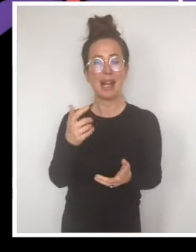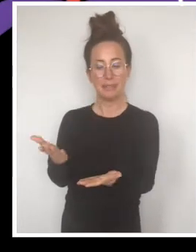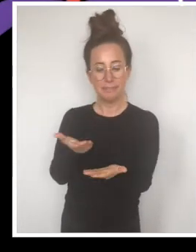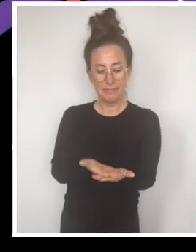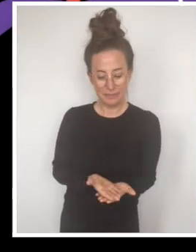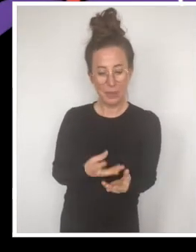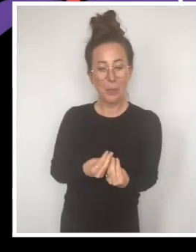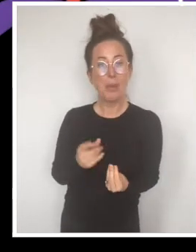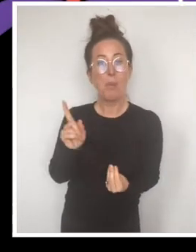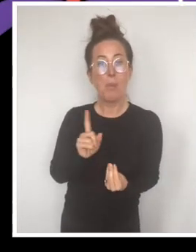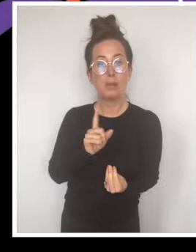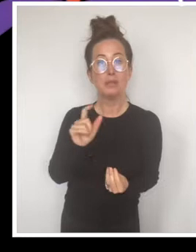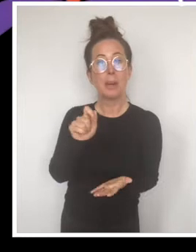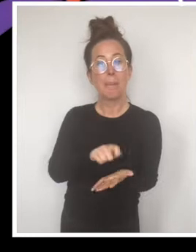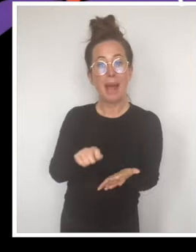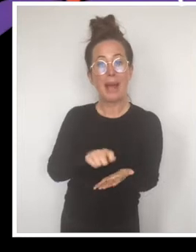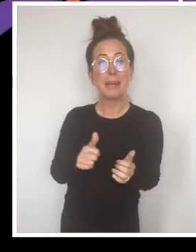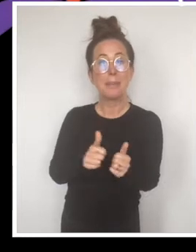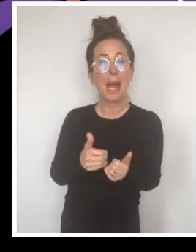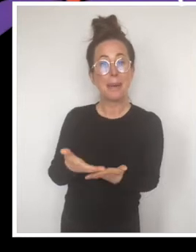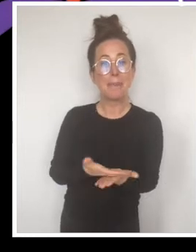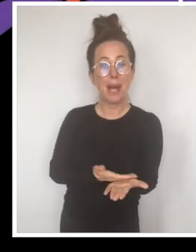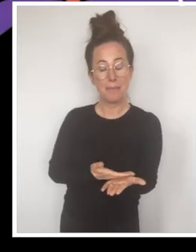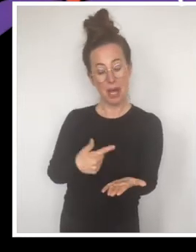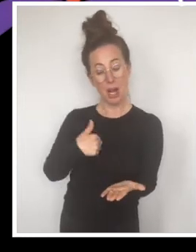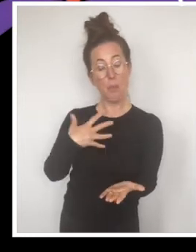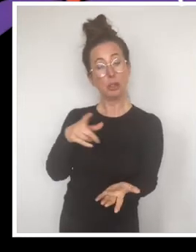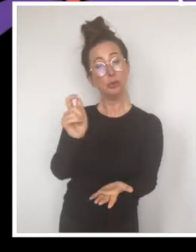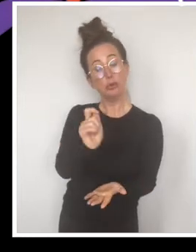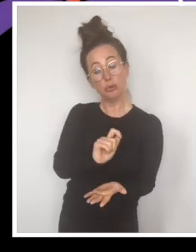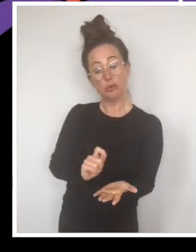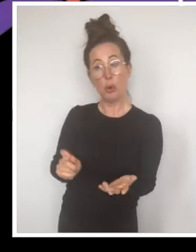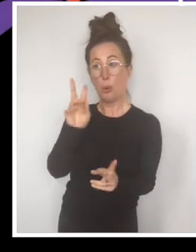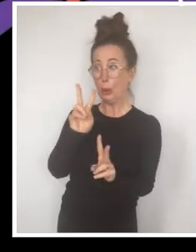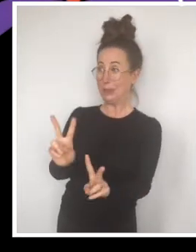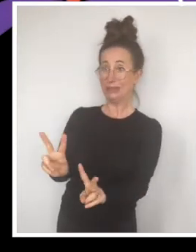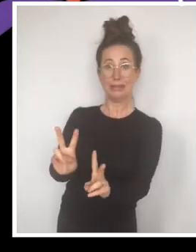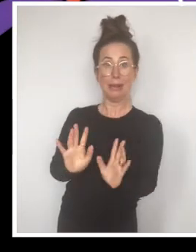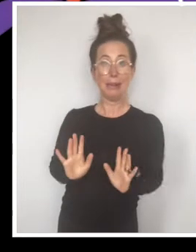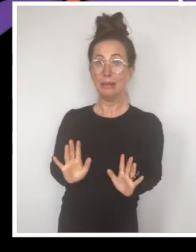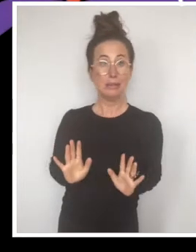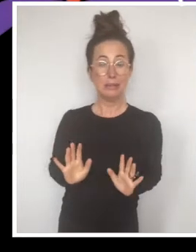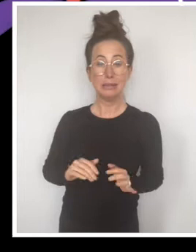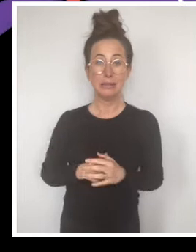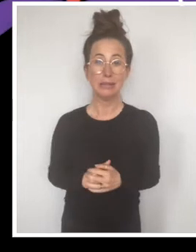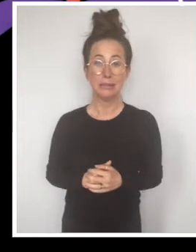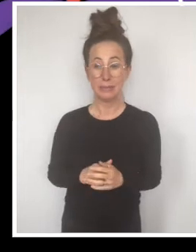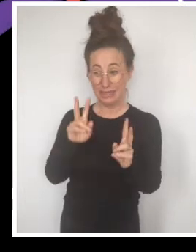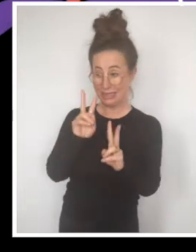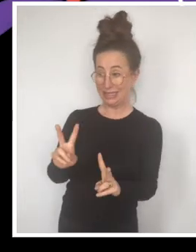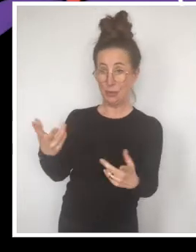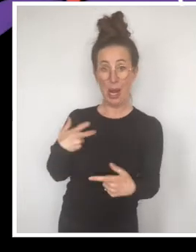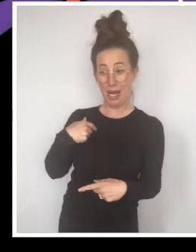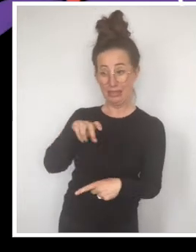and paper, I'd just like you to sketch your viewpoint from where you are sitting. Now, it's up